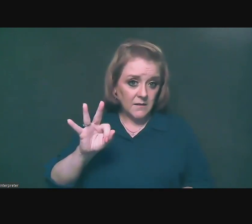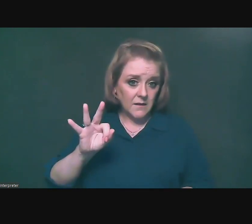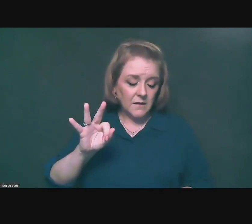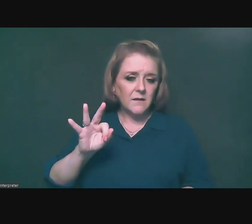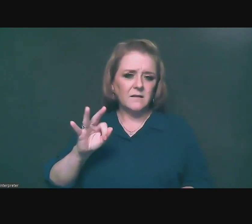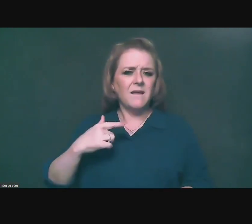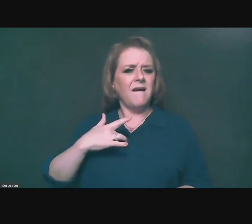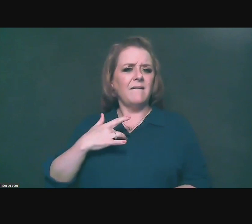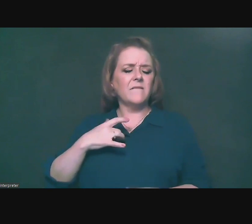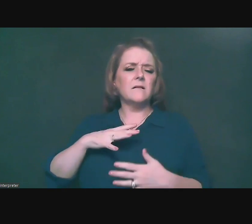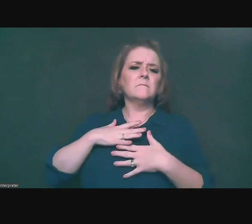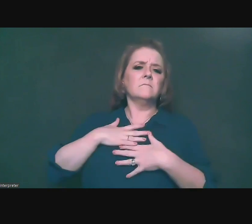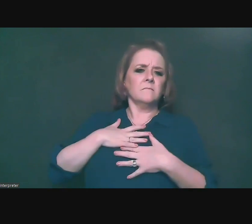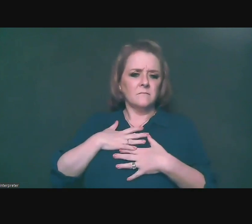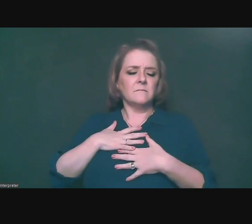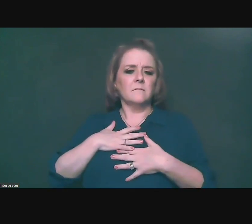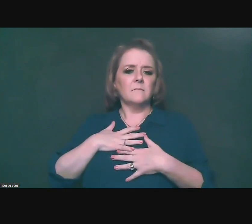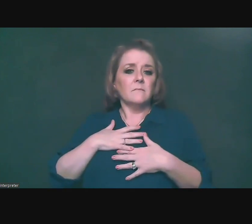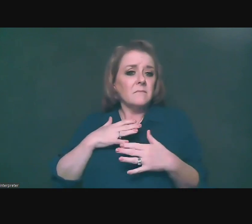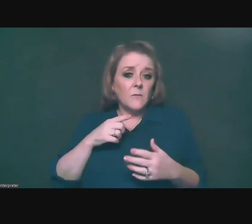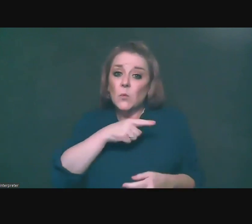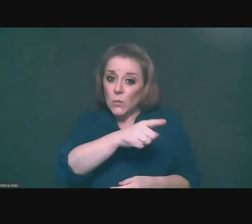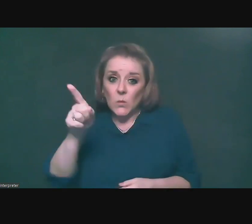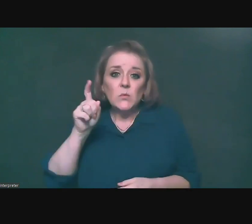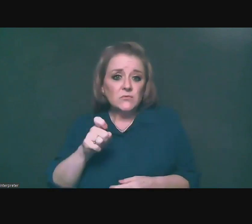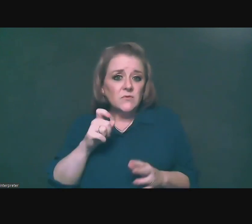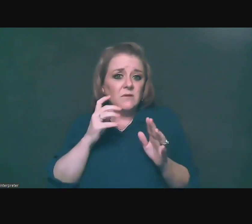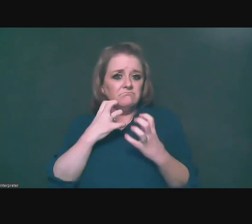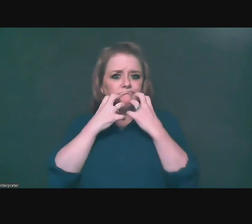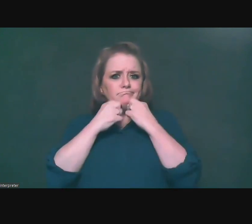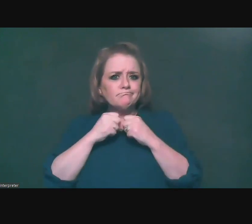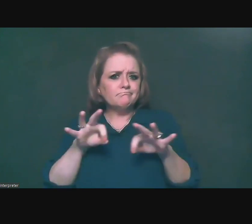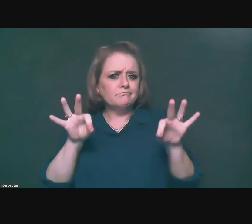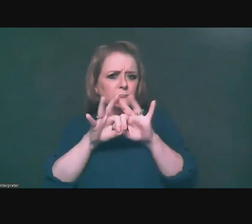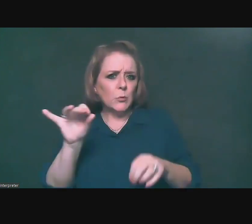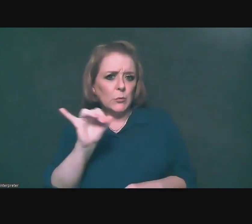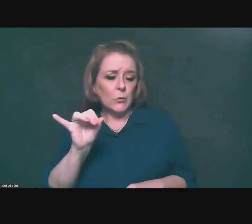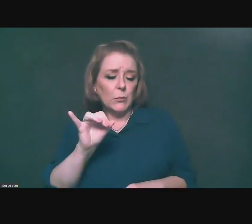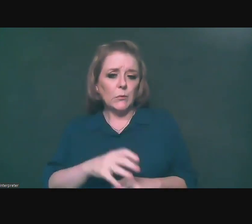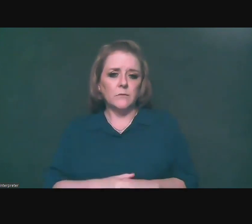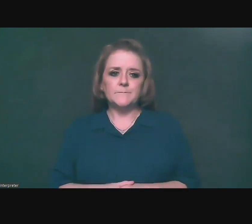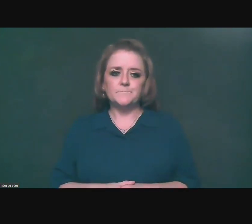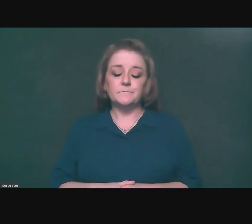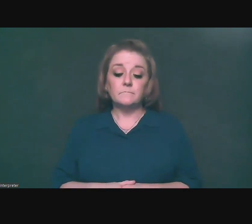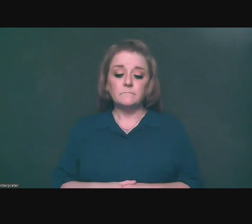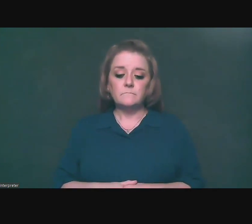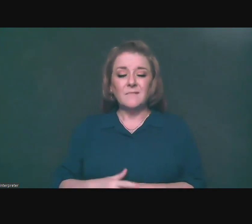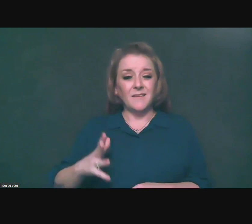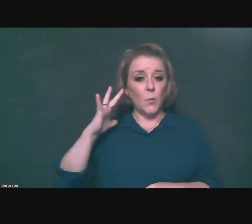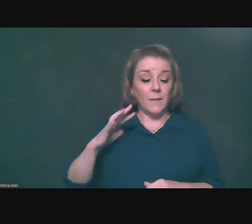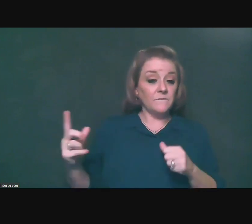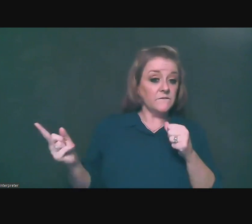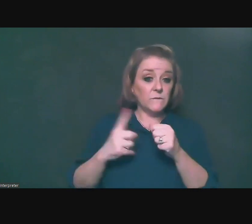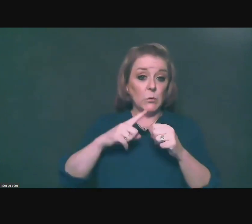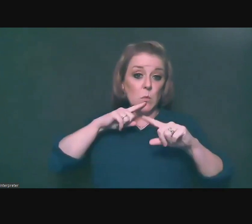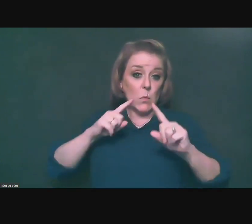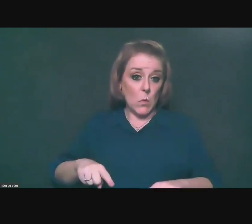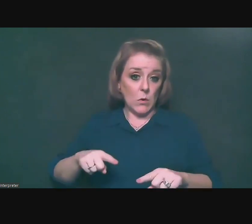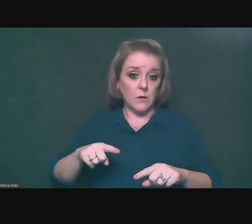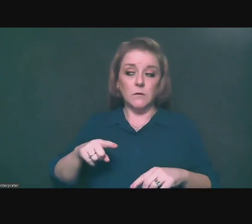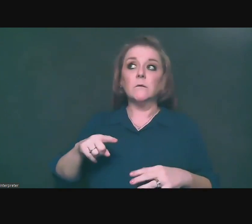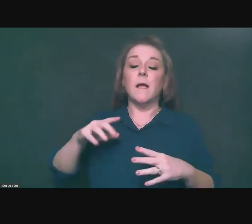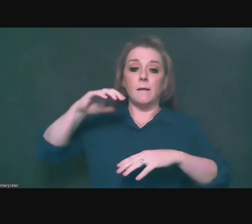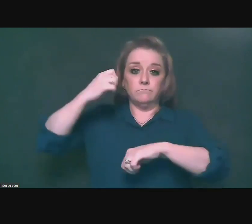us, whether you're infected or not. After the first order, my trip was to the grocery